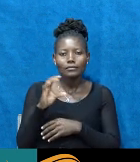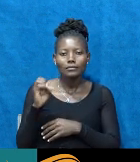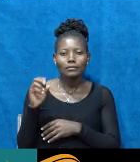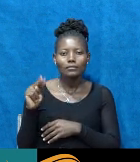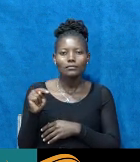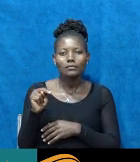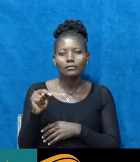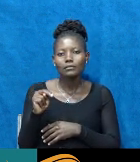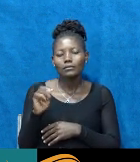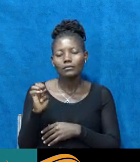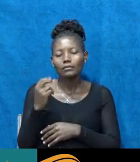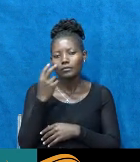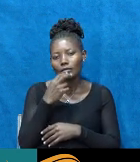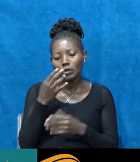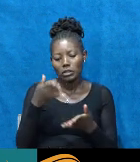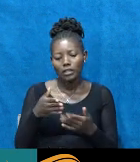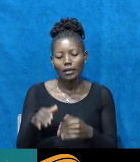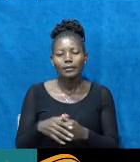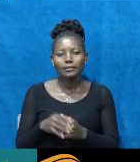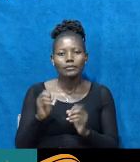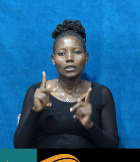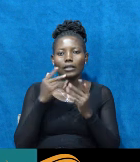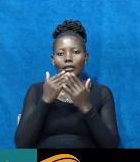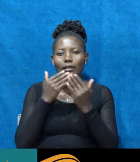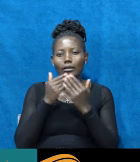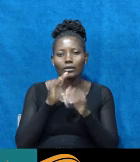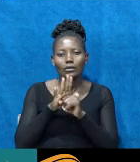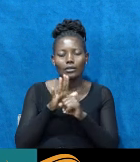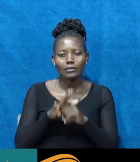You're it. welcome. Thank you.